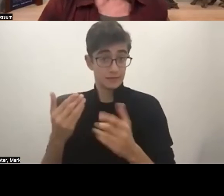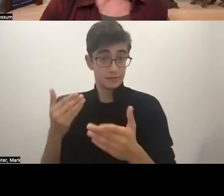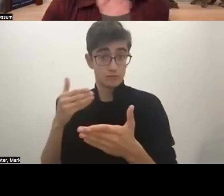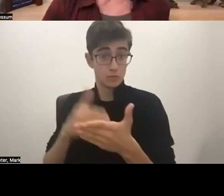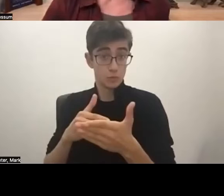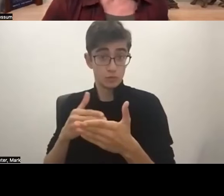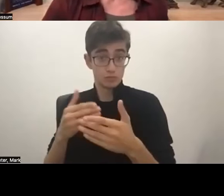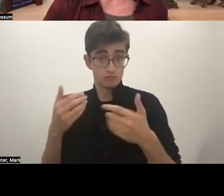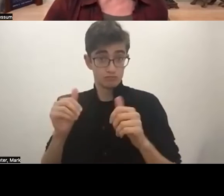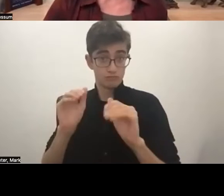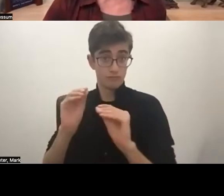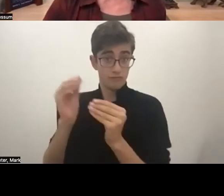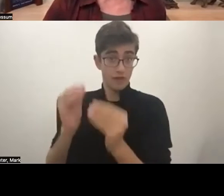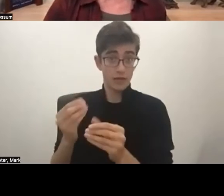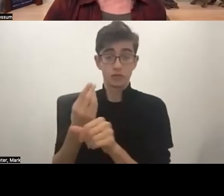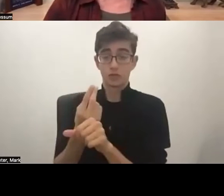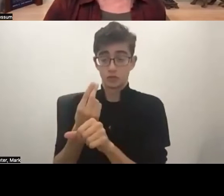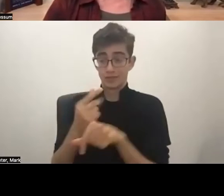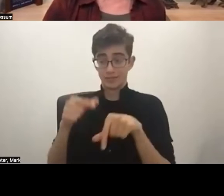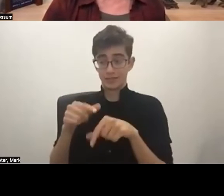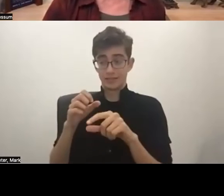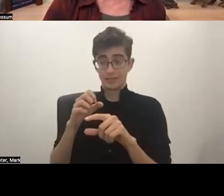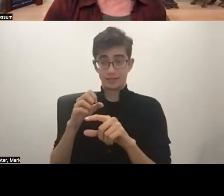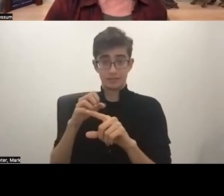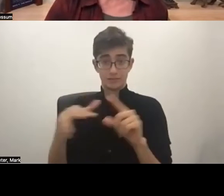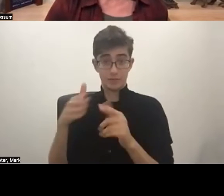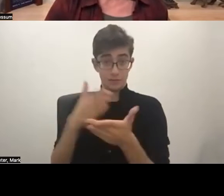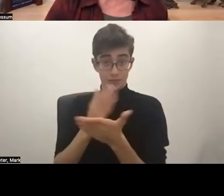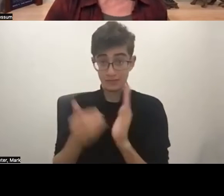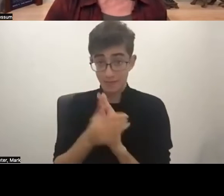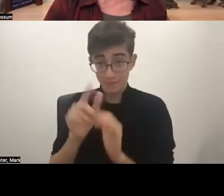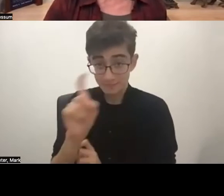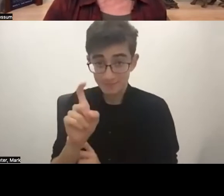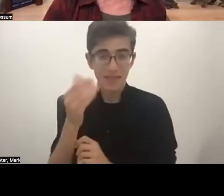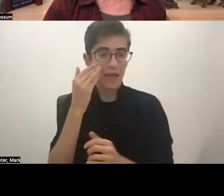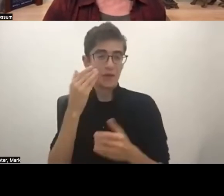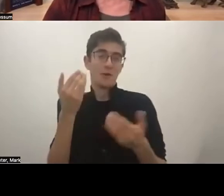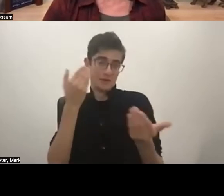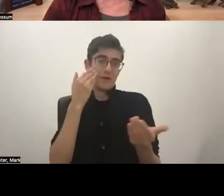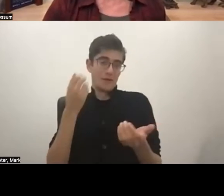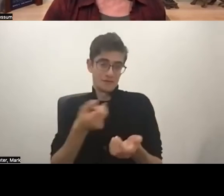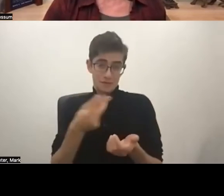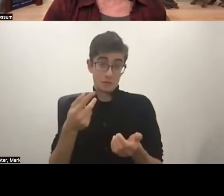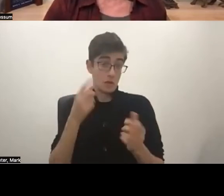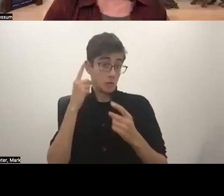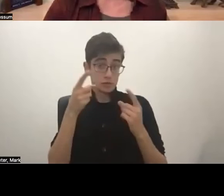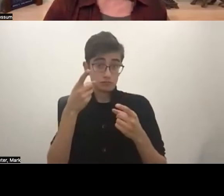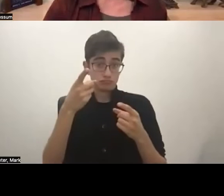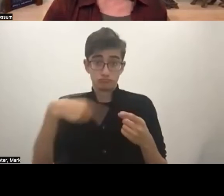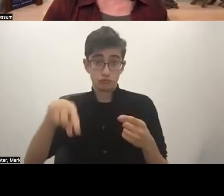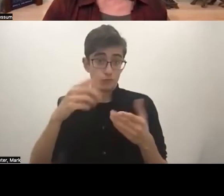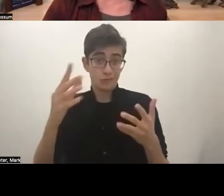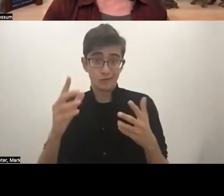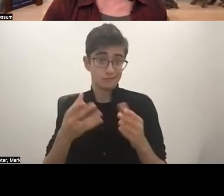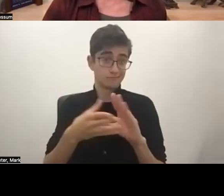Rights Amendment? And I know we know of a couple of things that are happening. I'm wondering if a couple of you want to chime in to provide